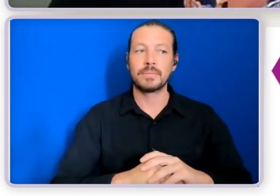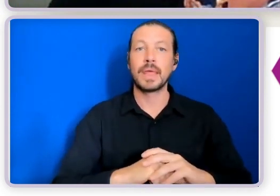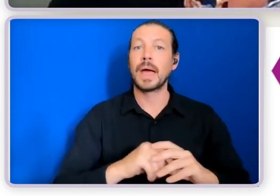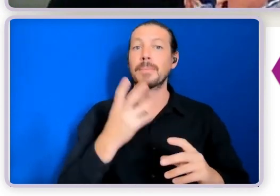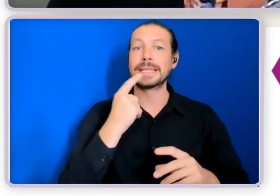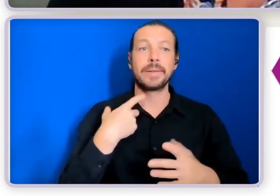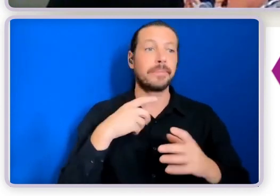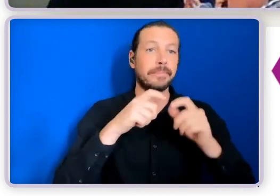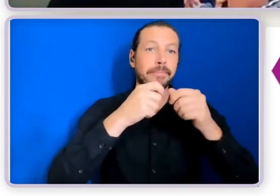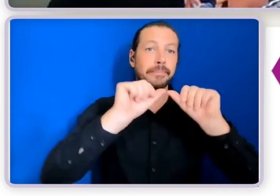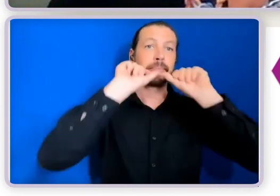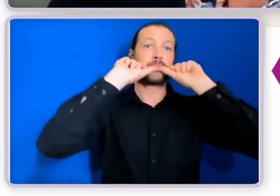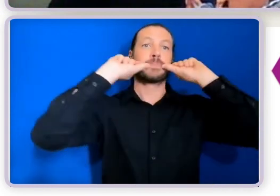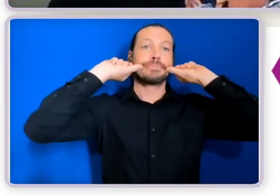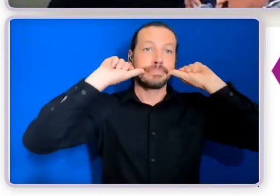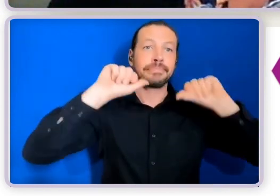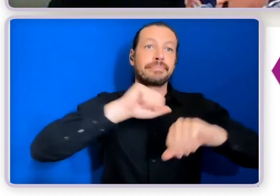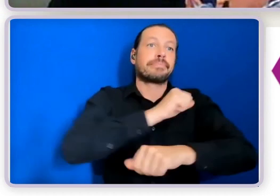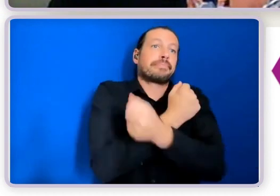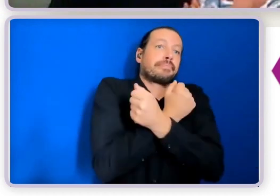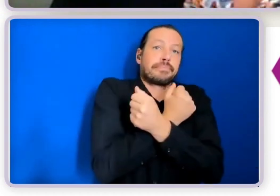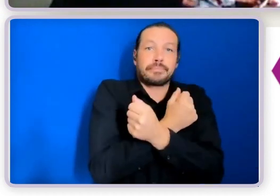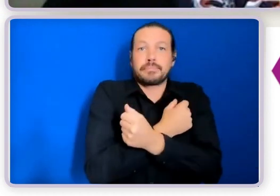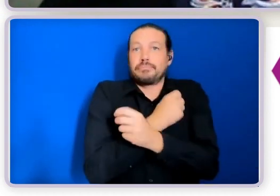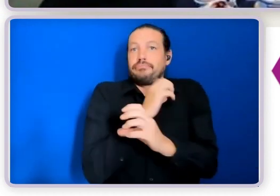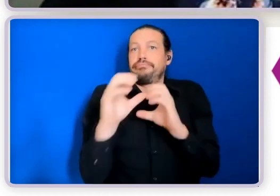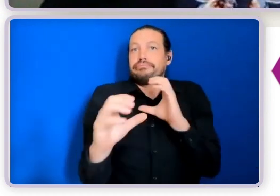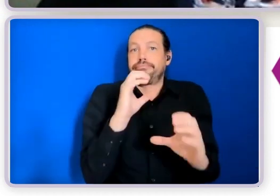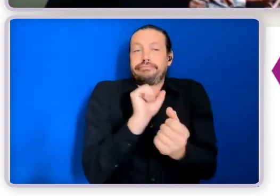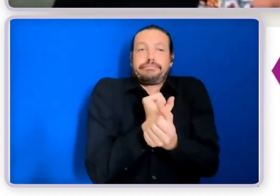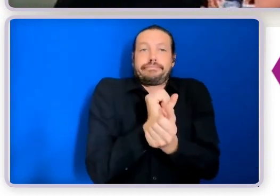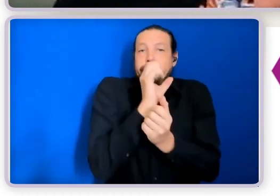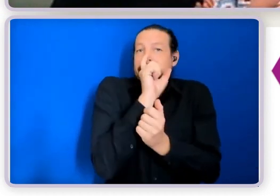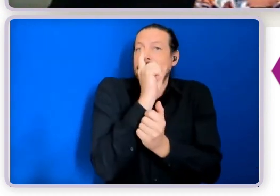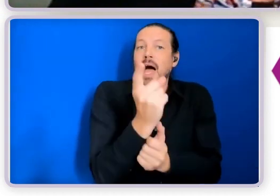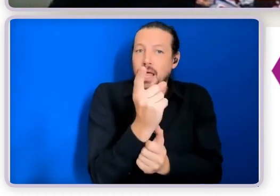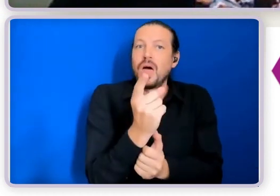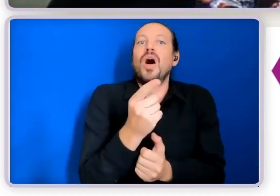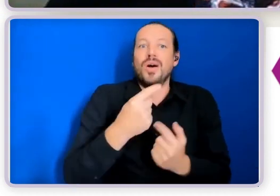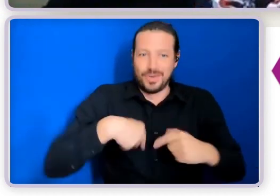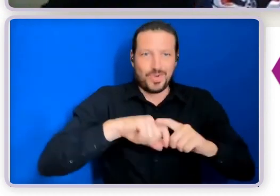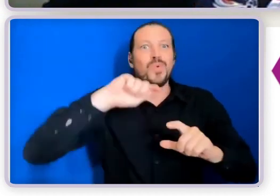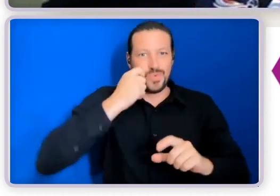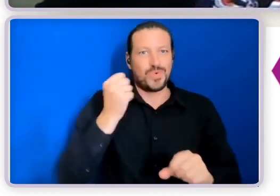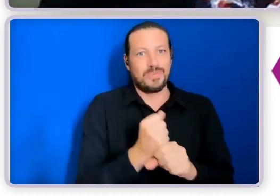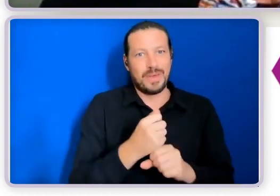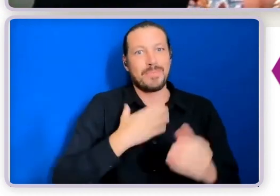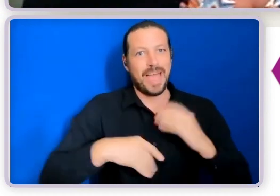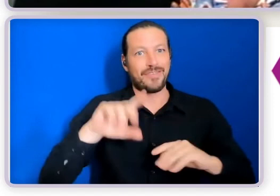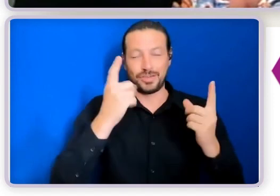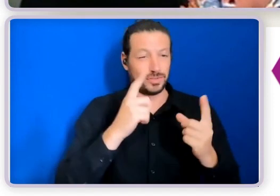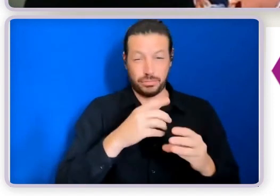and our hands tied and we couldn't communicate at all, we would be developing behaviours of concern within 24 hours.